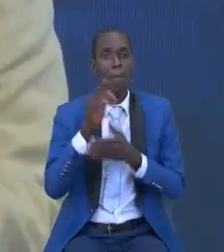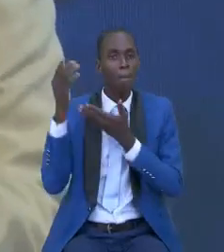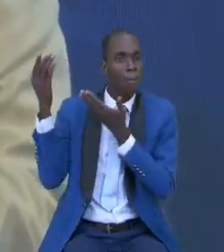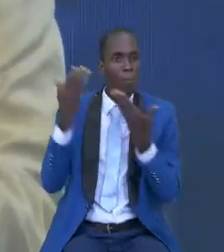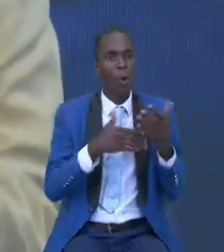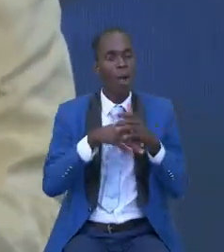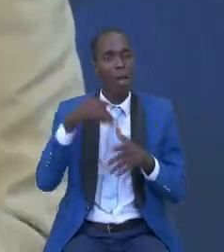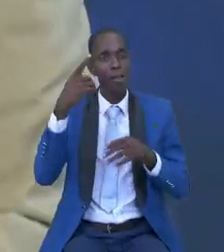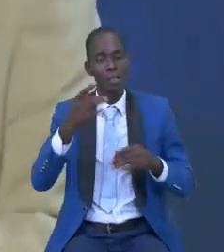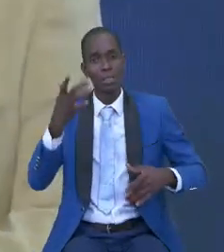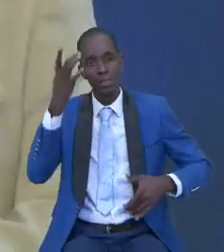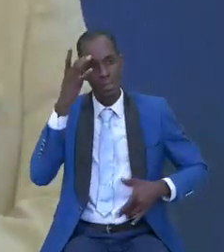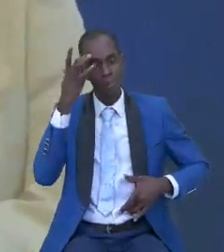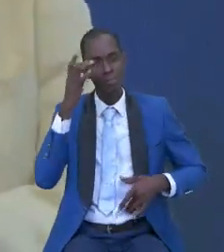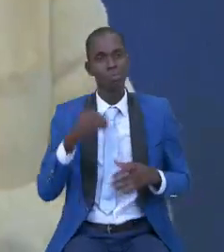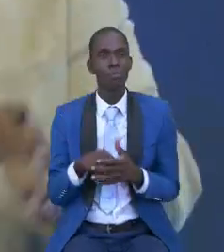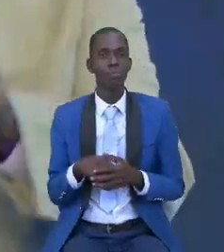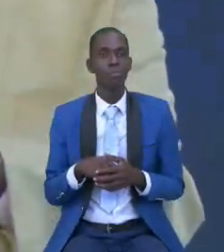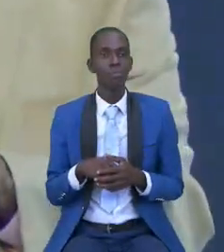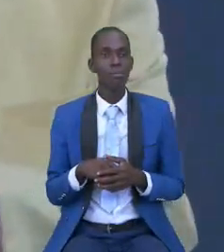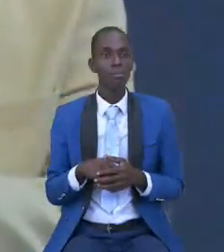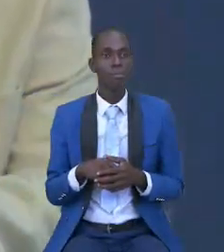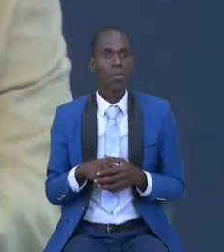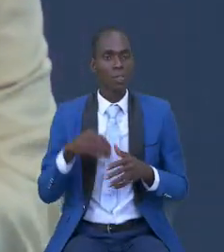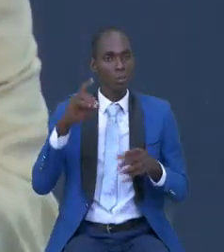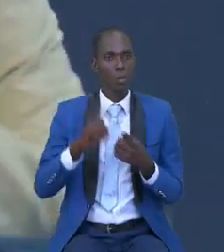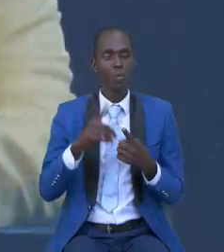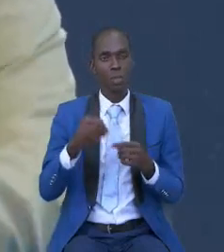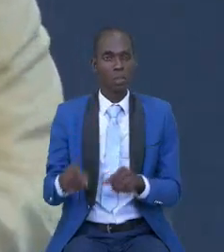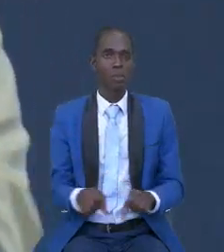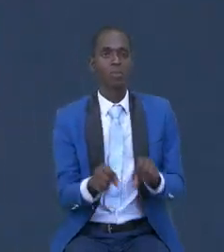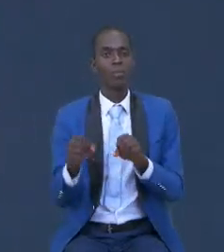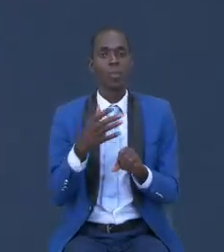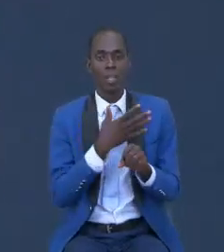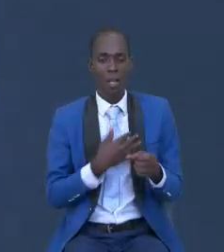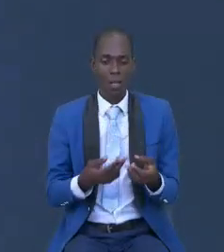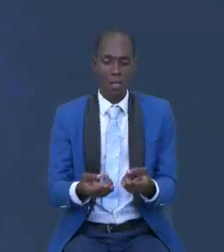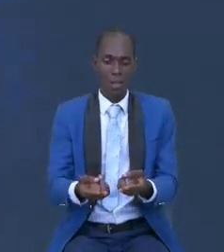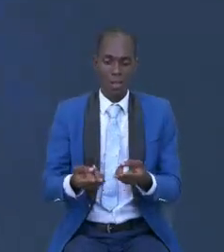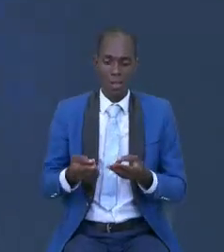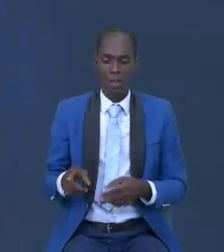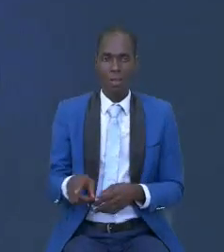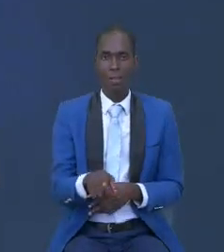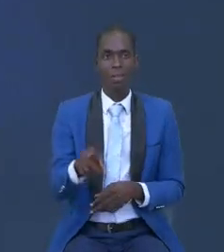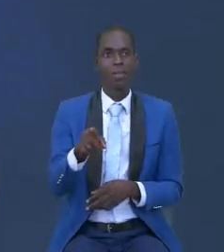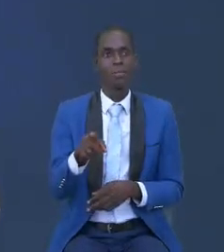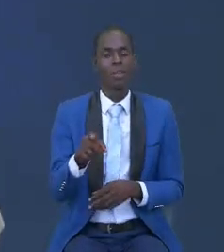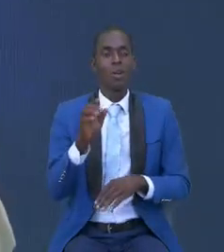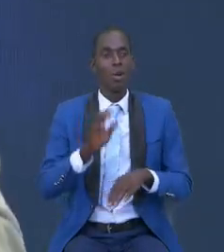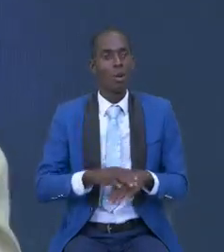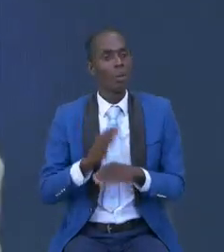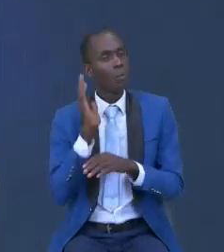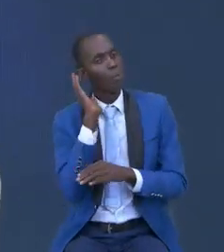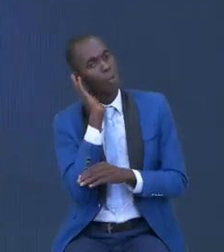the sick to the streets and laid them on beds